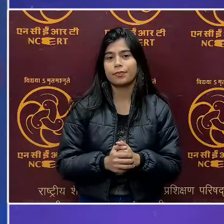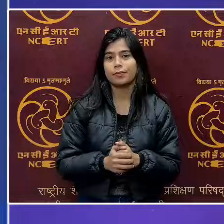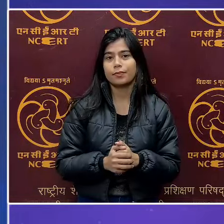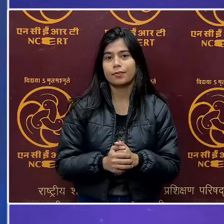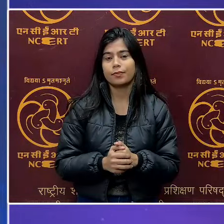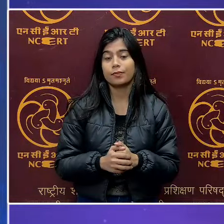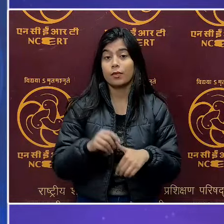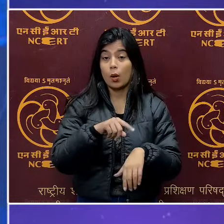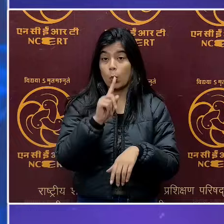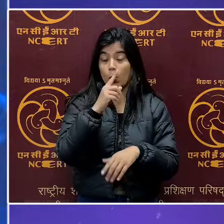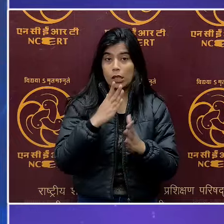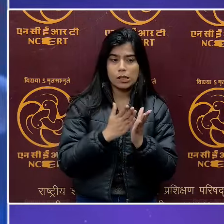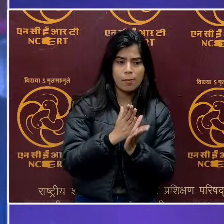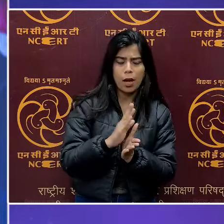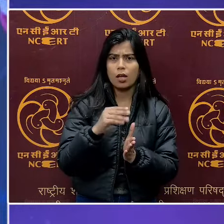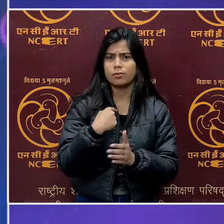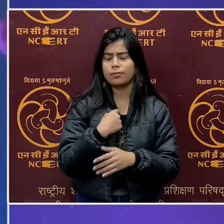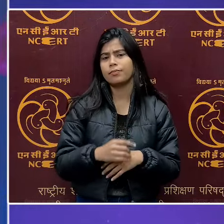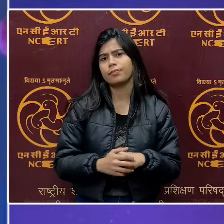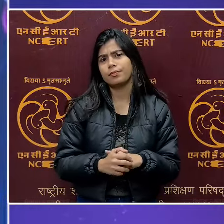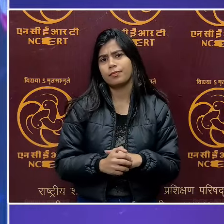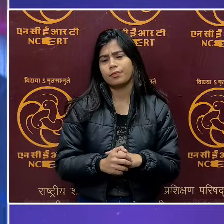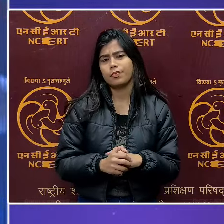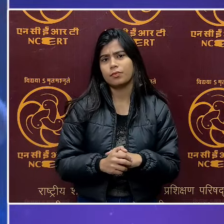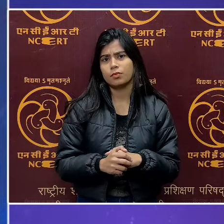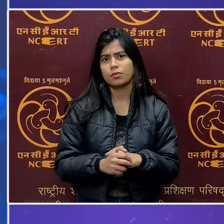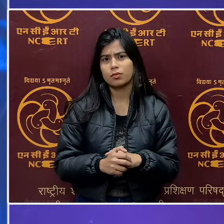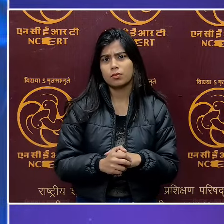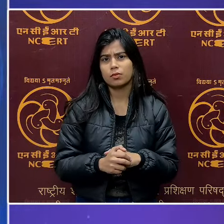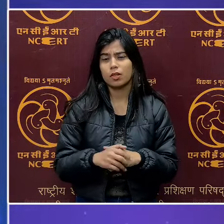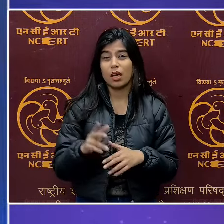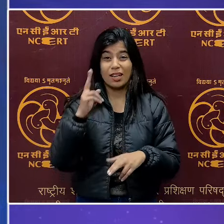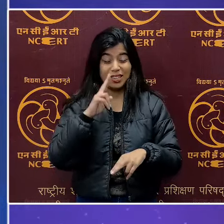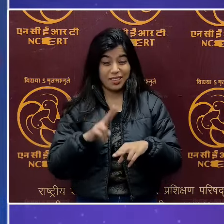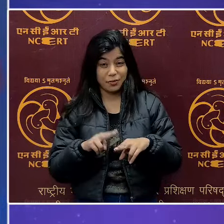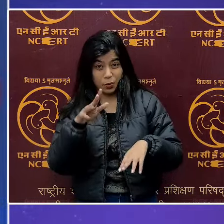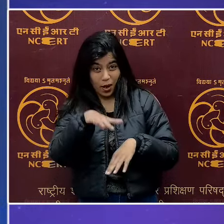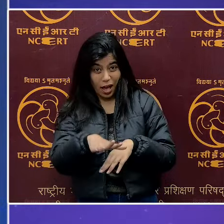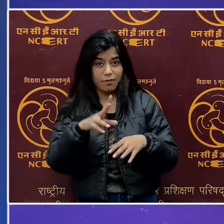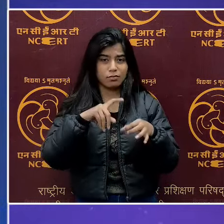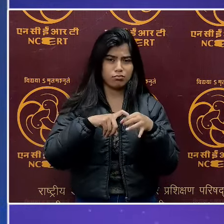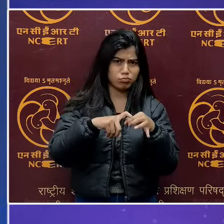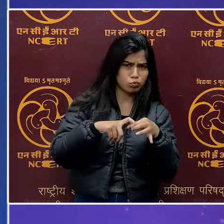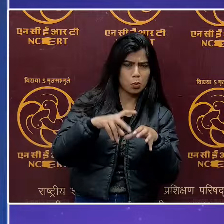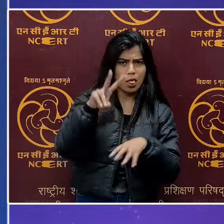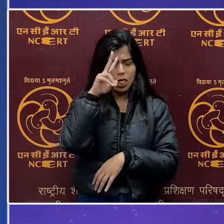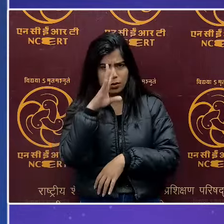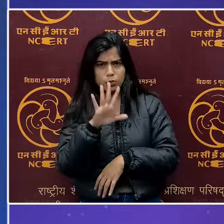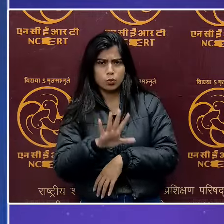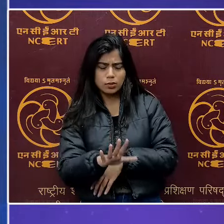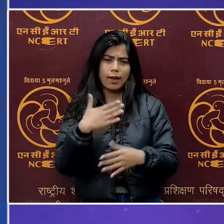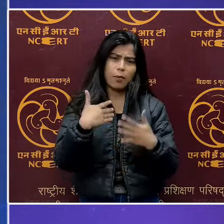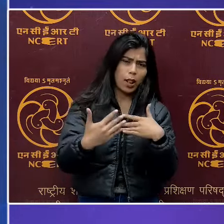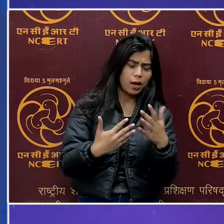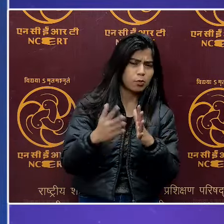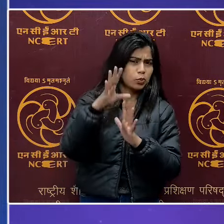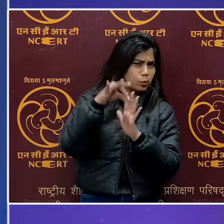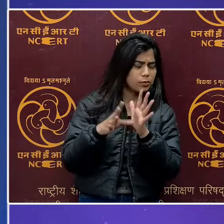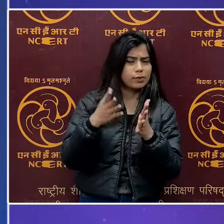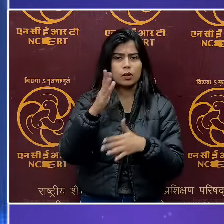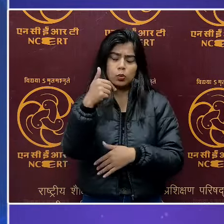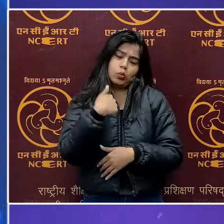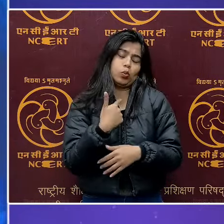taking up the first part, like I said, and we are going to raise questions, doubts, and if you also have any queries, then please